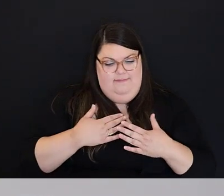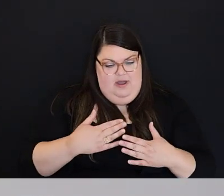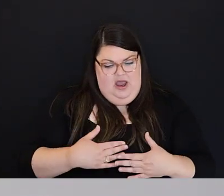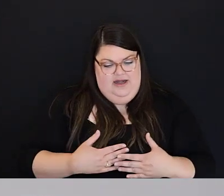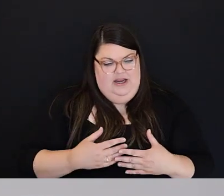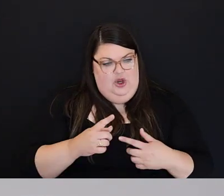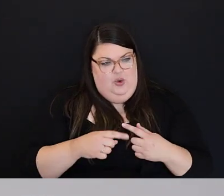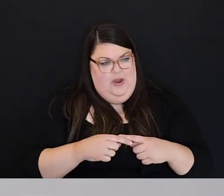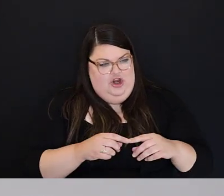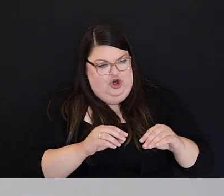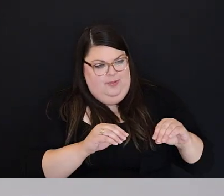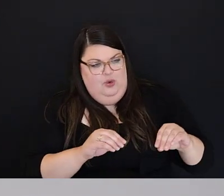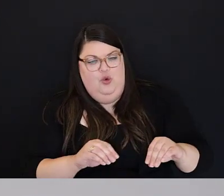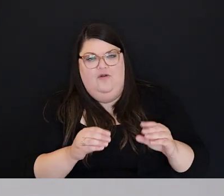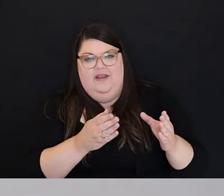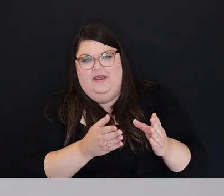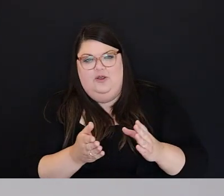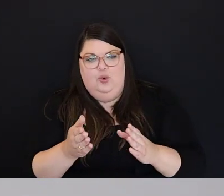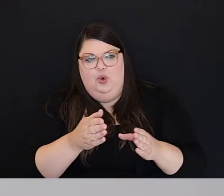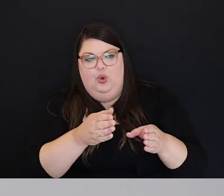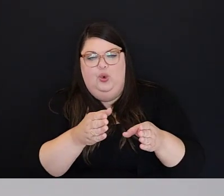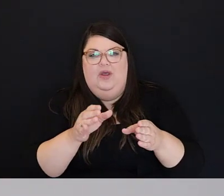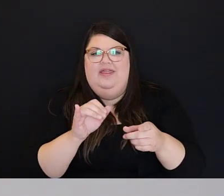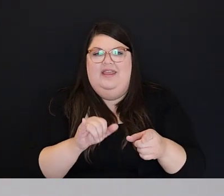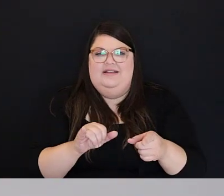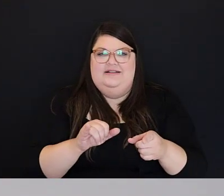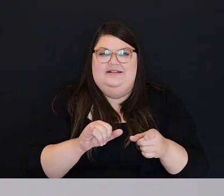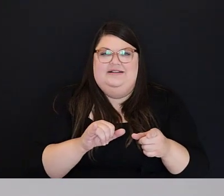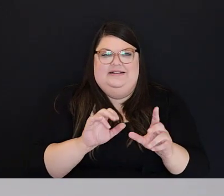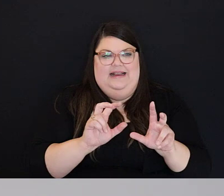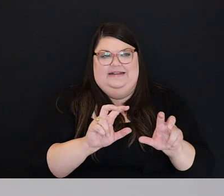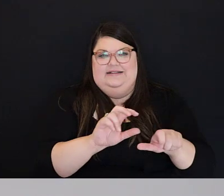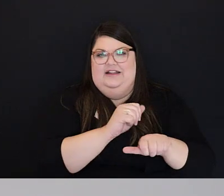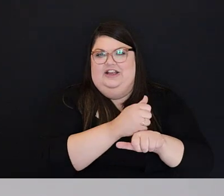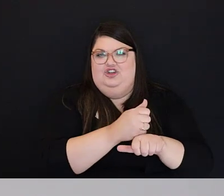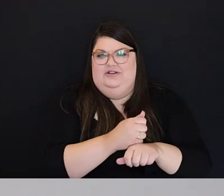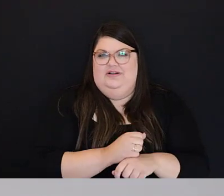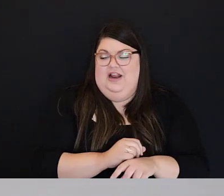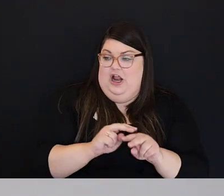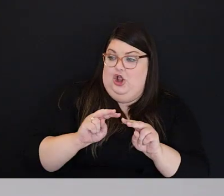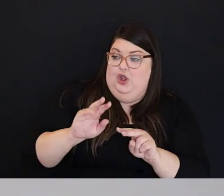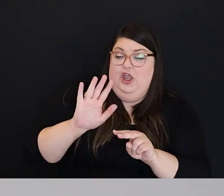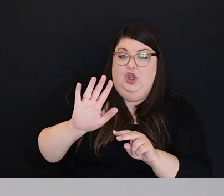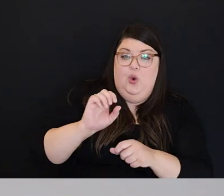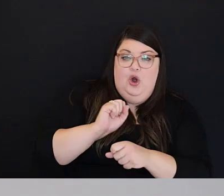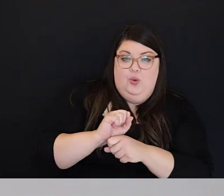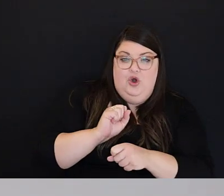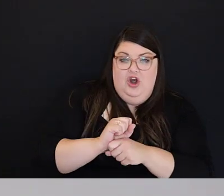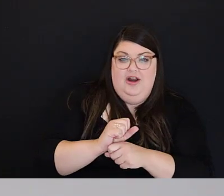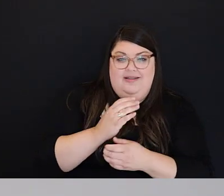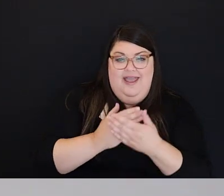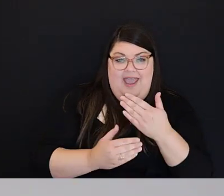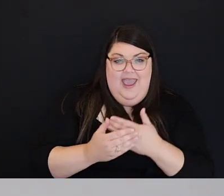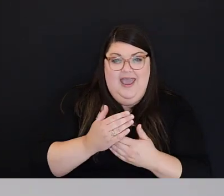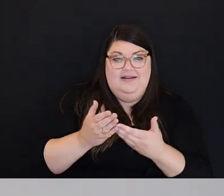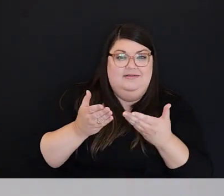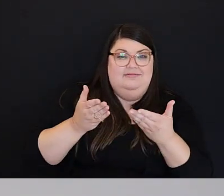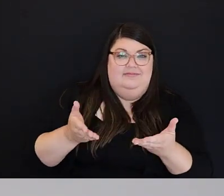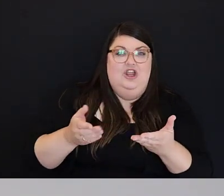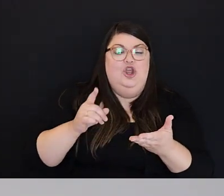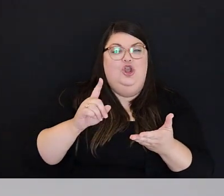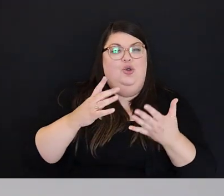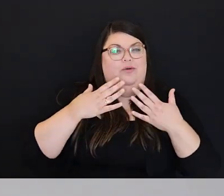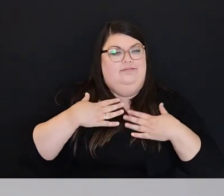when you're moving through the installations. And when I look at your work, the hand is so present, like you're